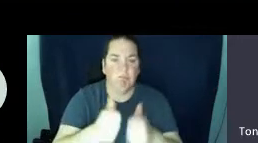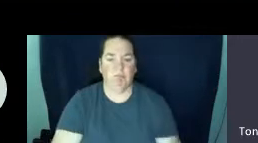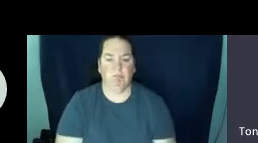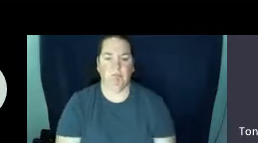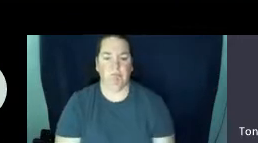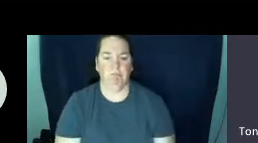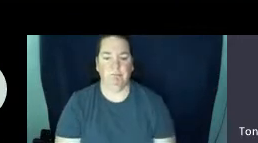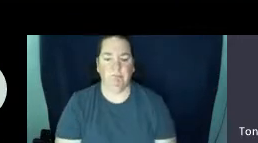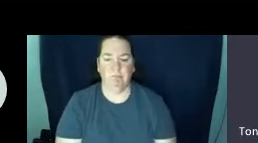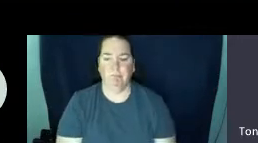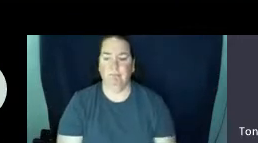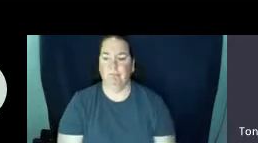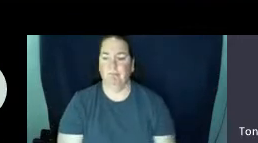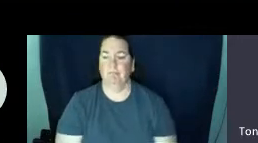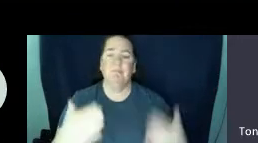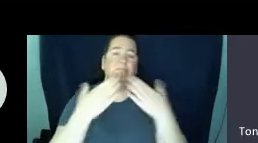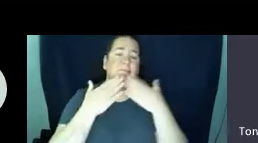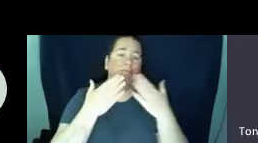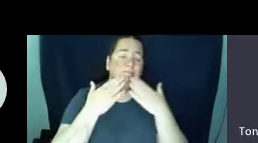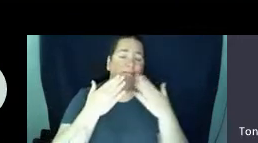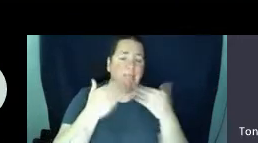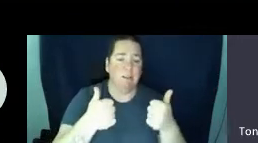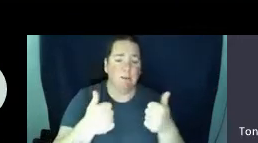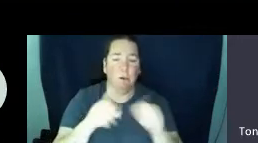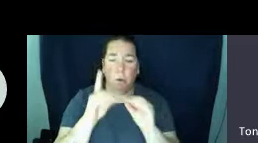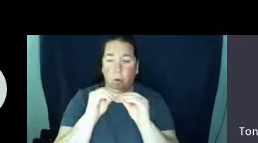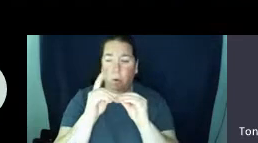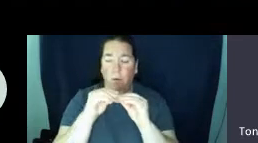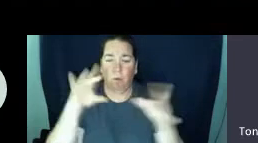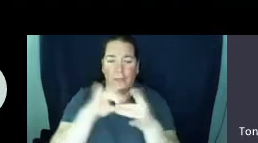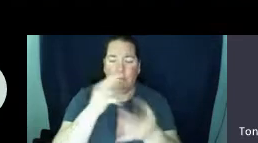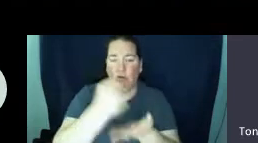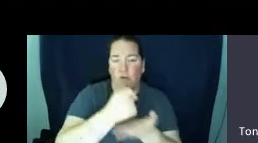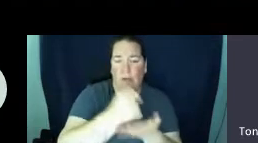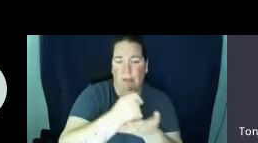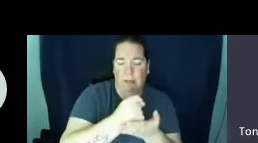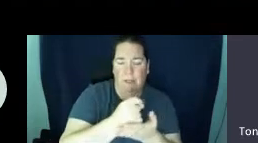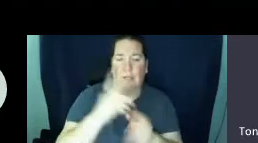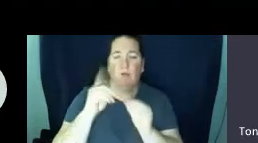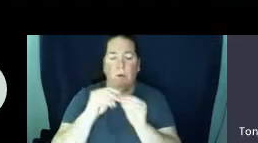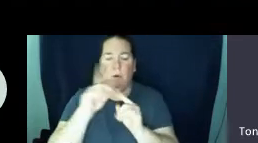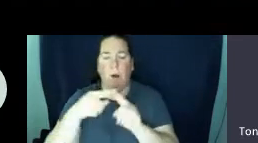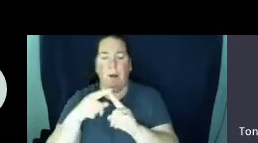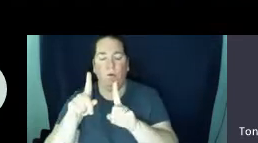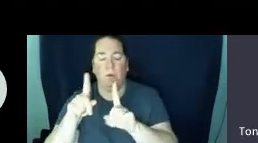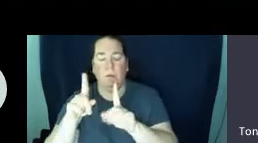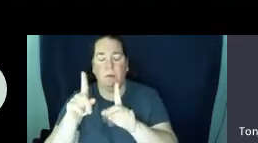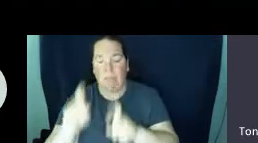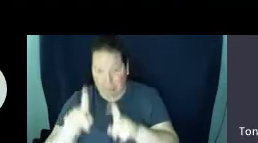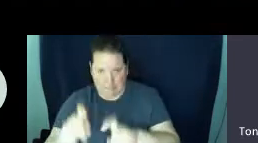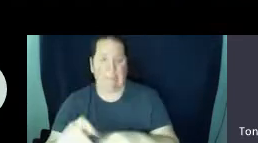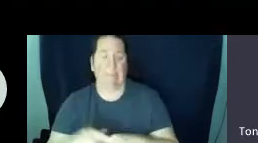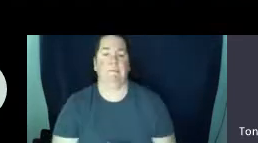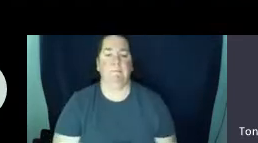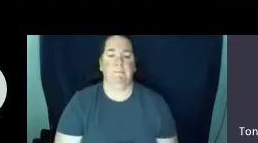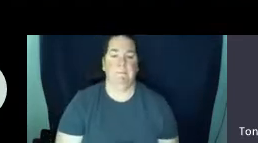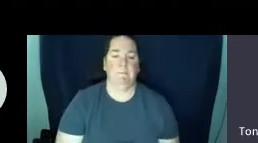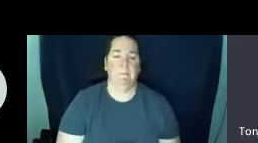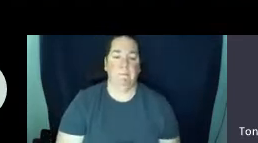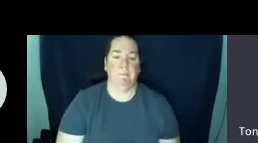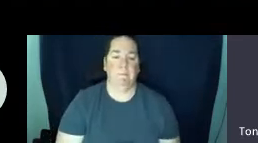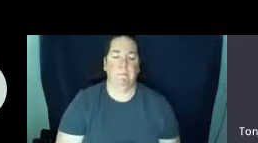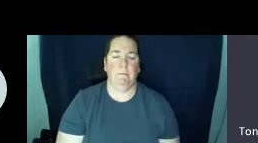Awesome. Thank you all so much for these questions. We have one more related to treatment, one more on testing. So it